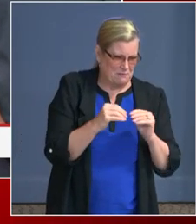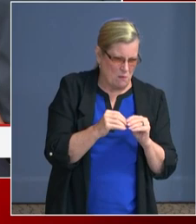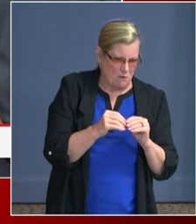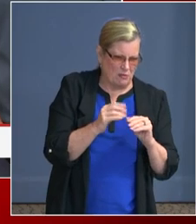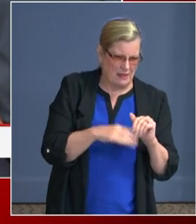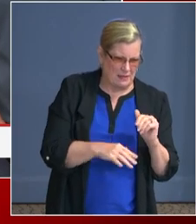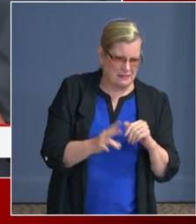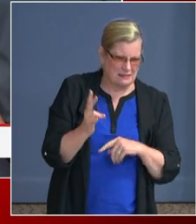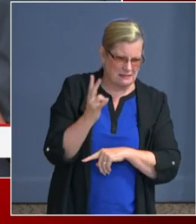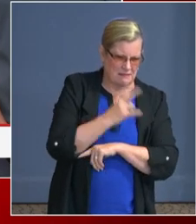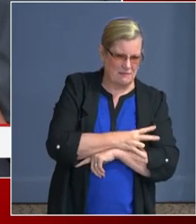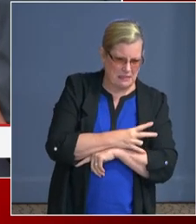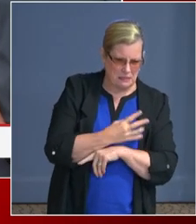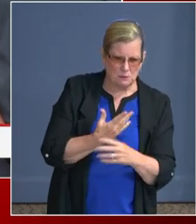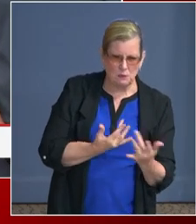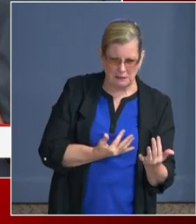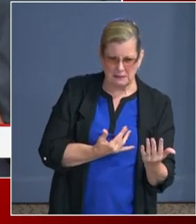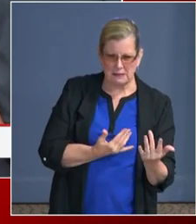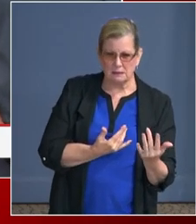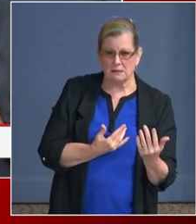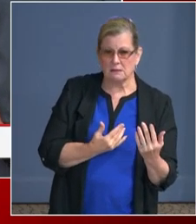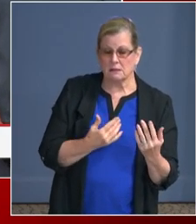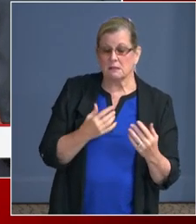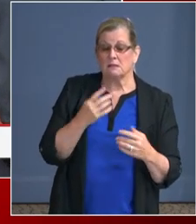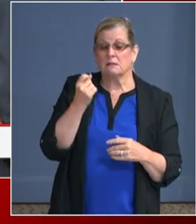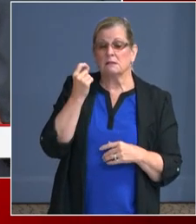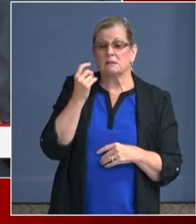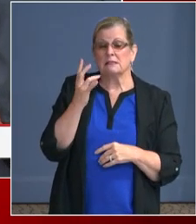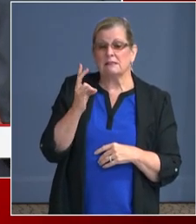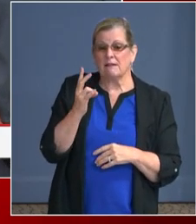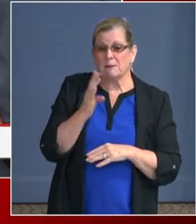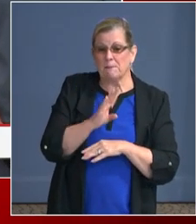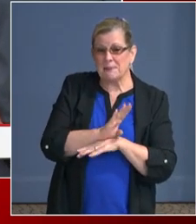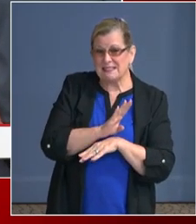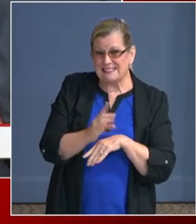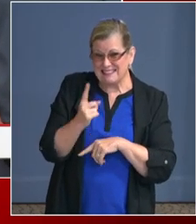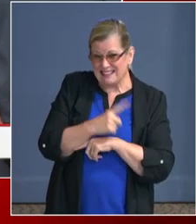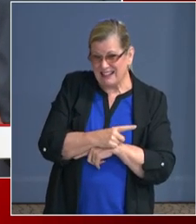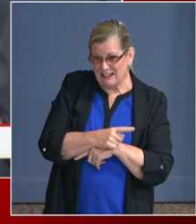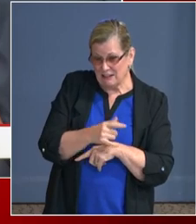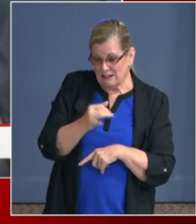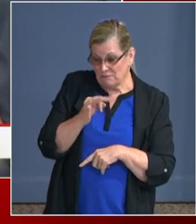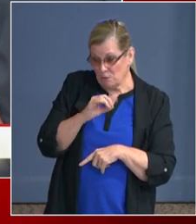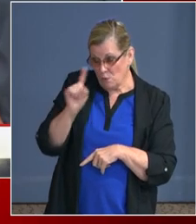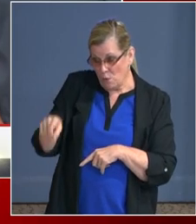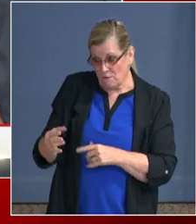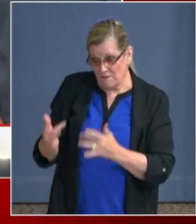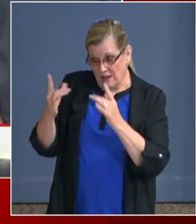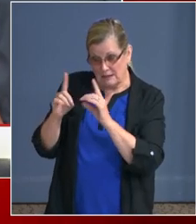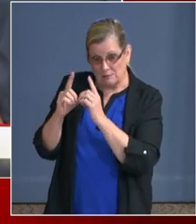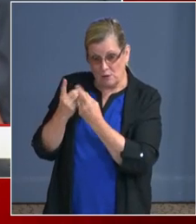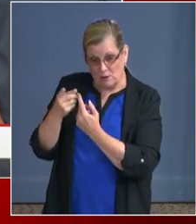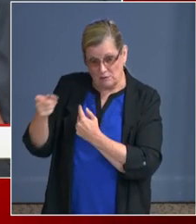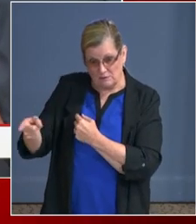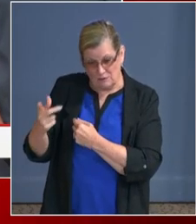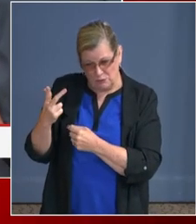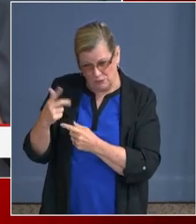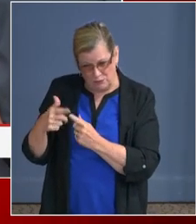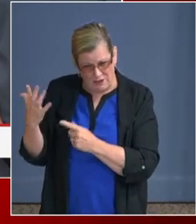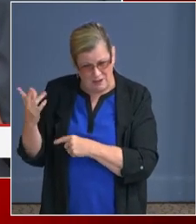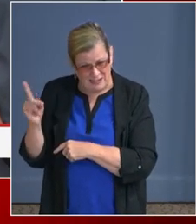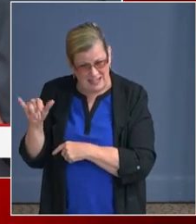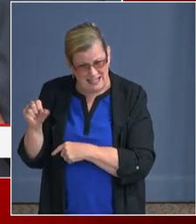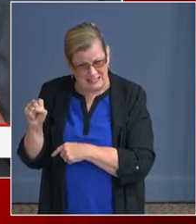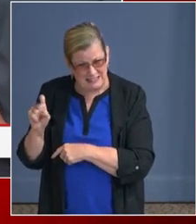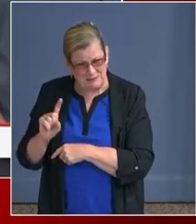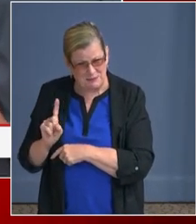7 business, 7 business days or longer right now. But if you go to a fire station, you still will get it between 3 to 5 days? No,